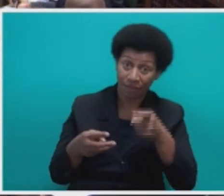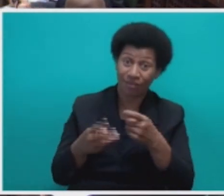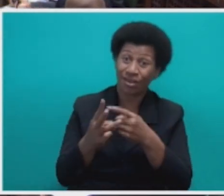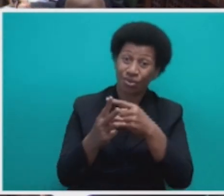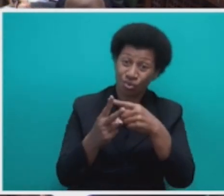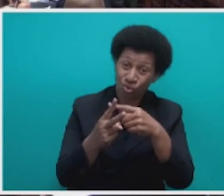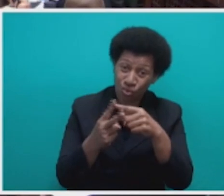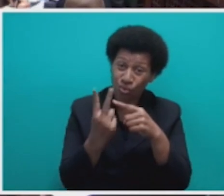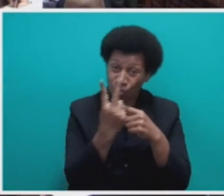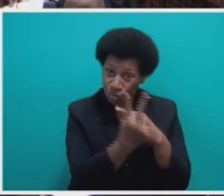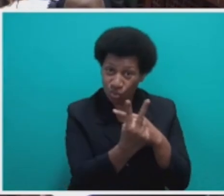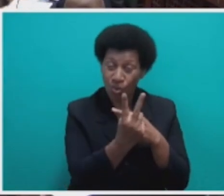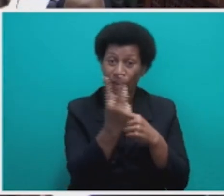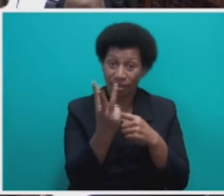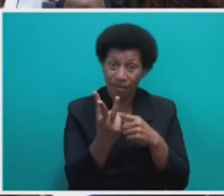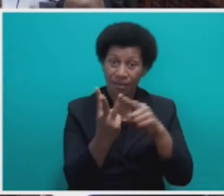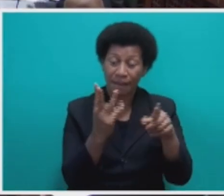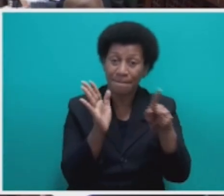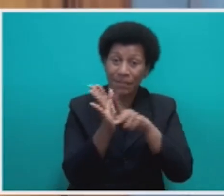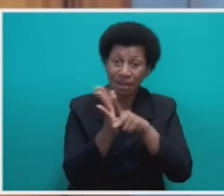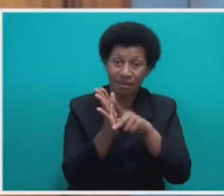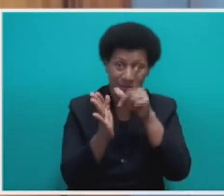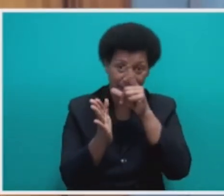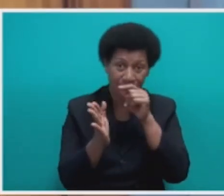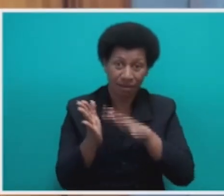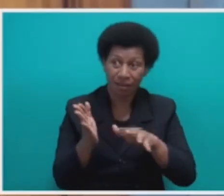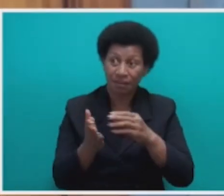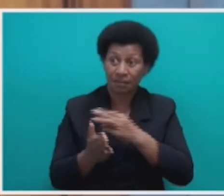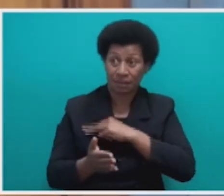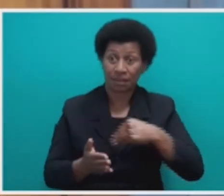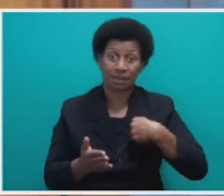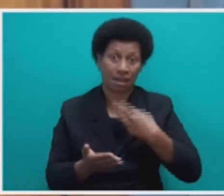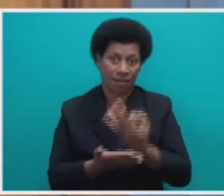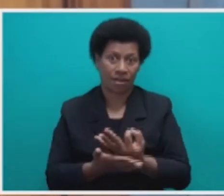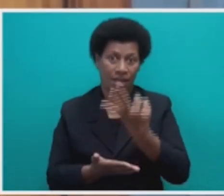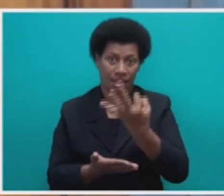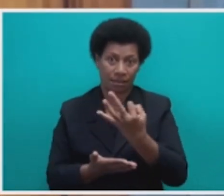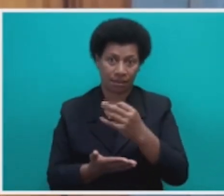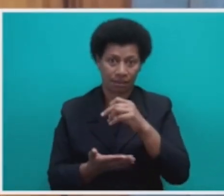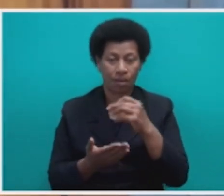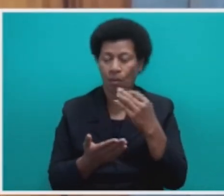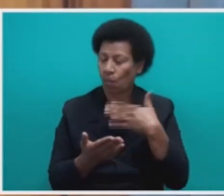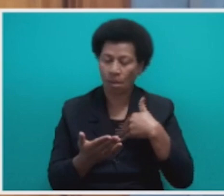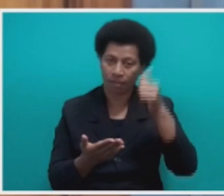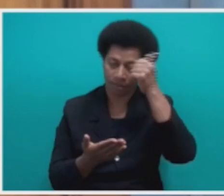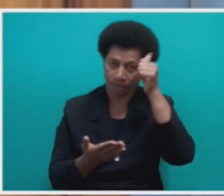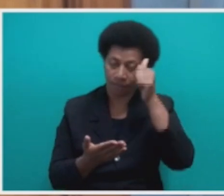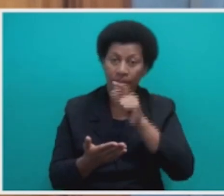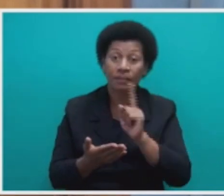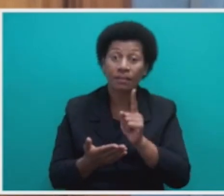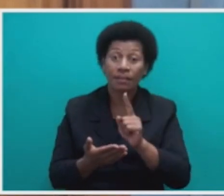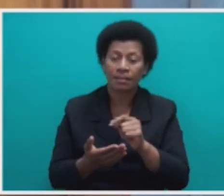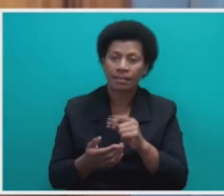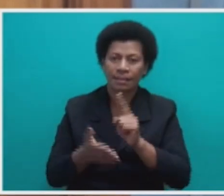or 3, price cartelling can go on, and I think Minister of Finance is well versed with this particular scenarios where it has